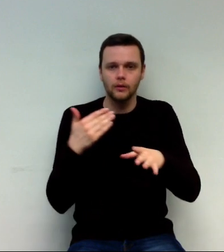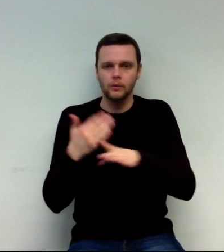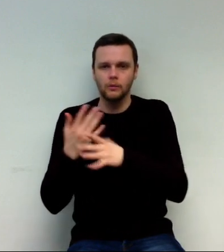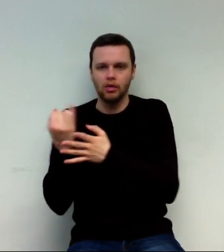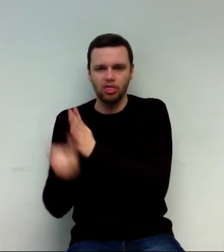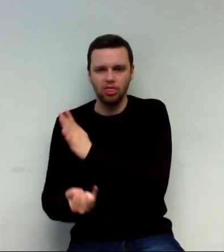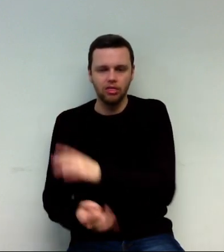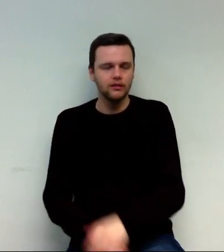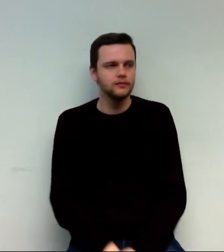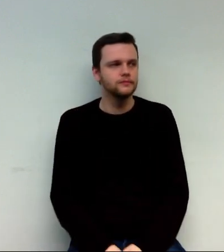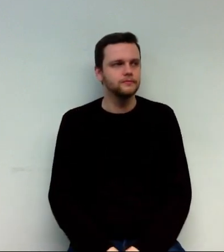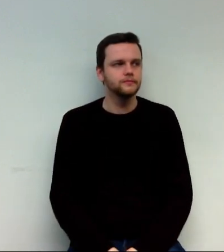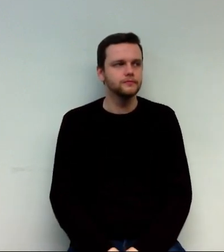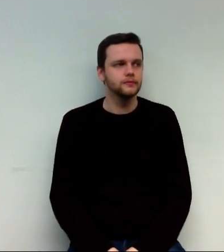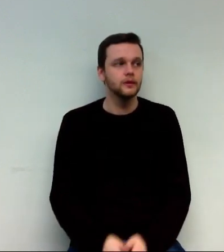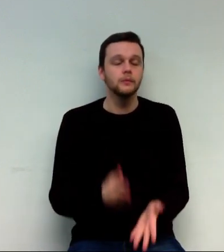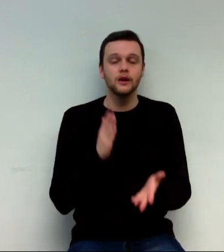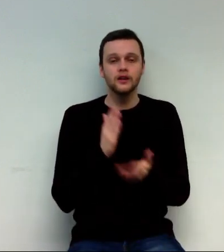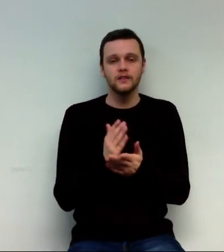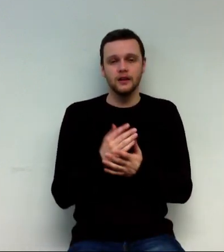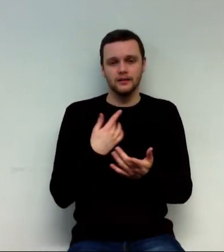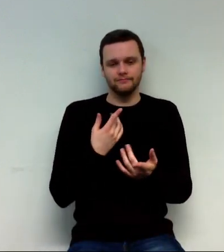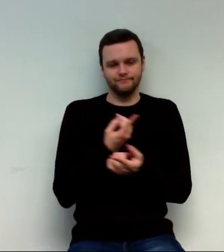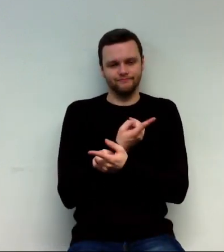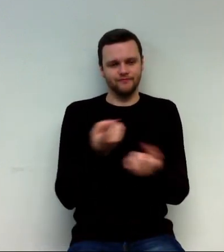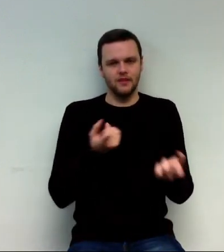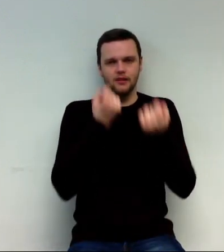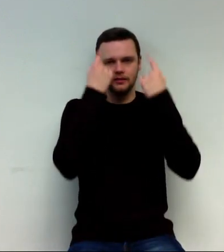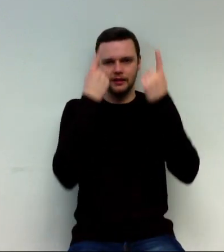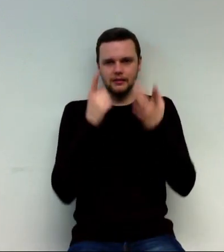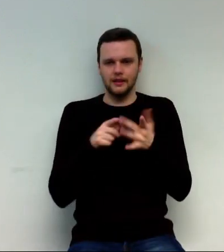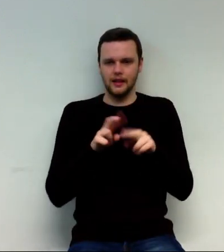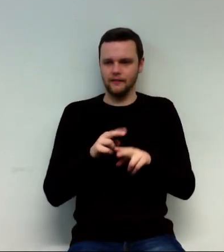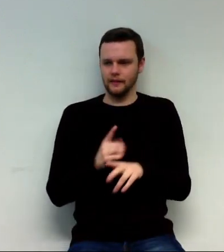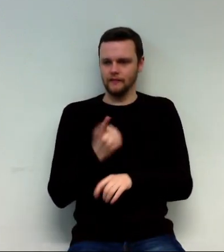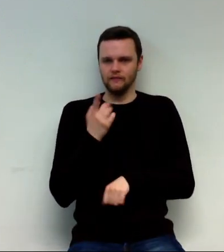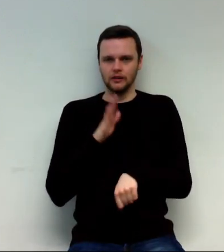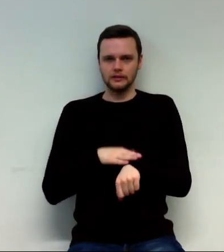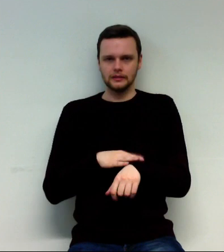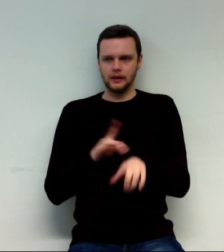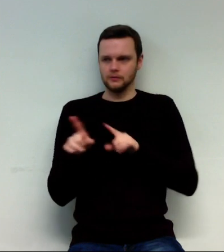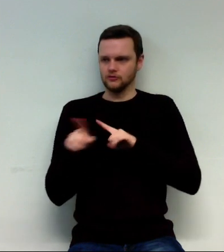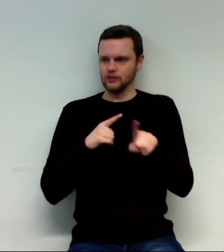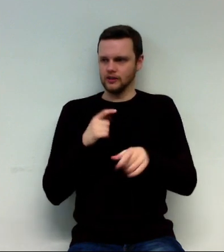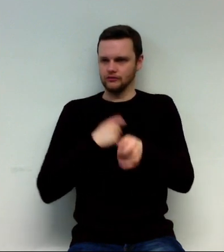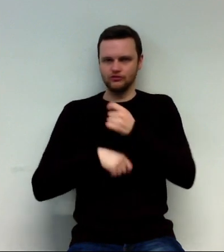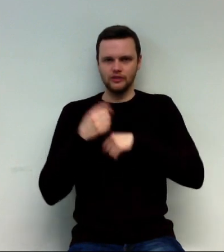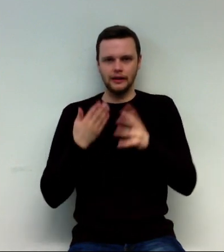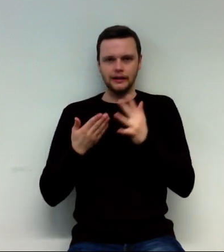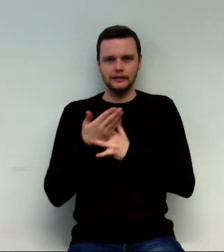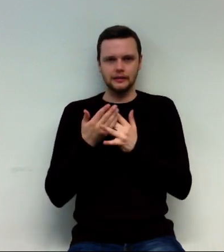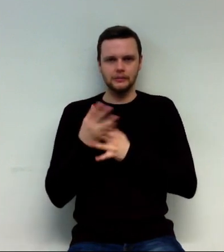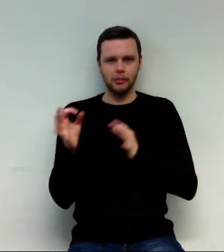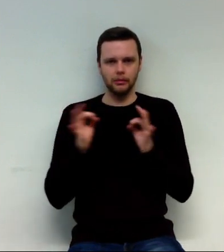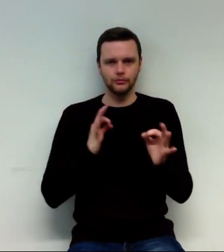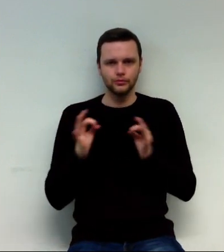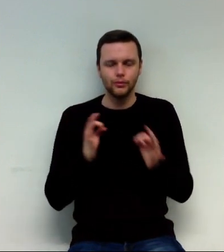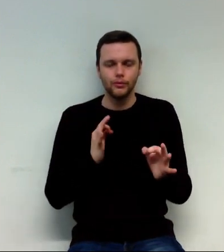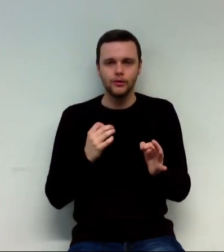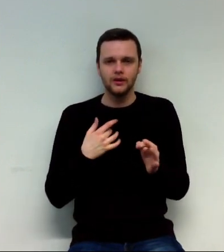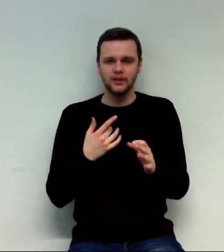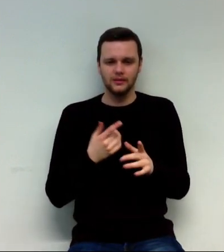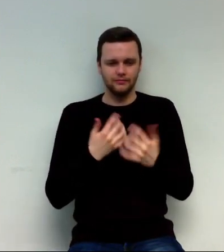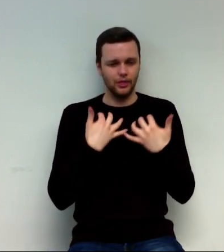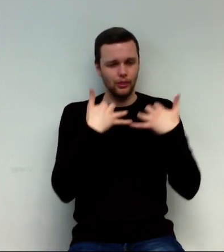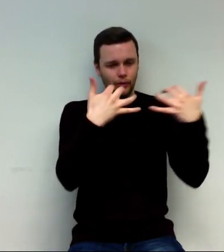also very understanding if you're a beginner in this. So if it is, be clear kind of that you're giving this a go for the first time,